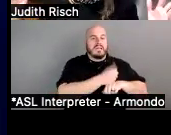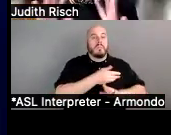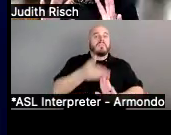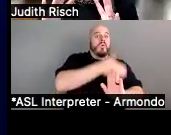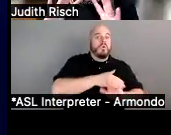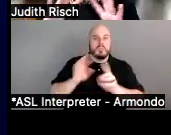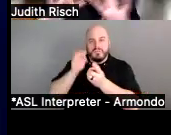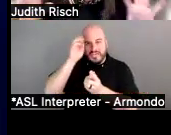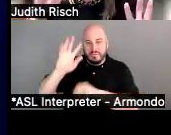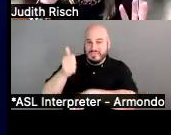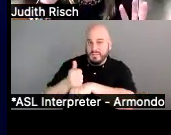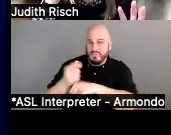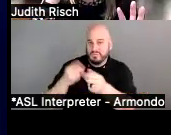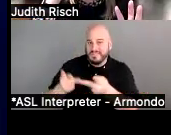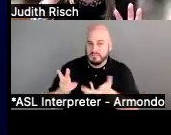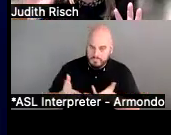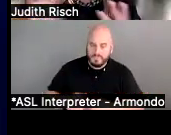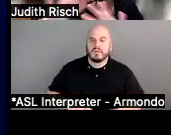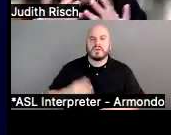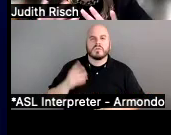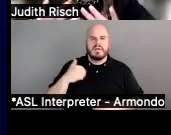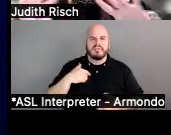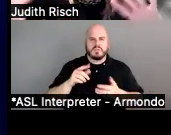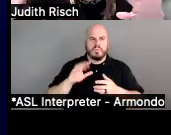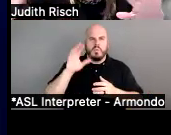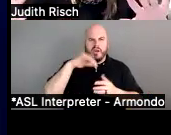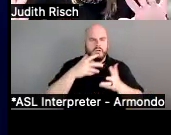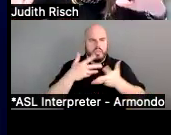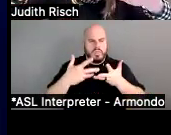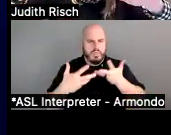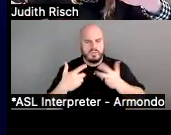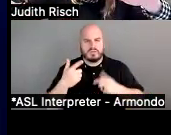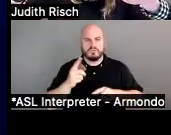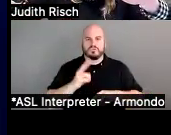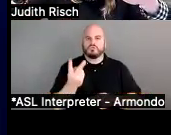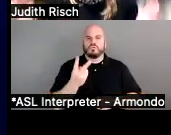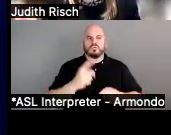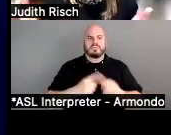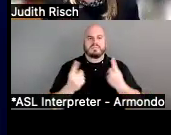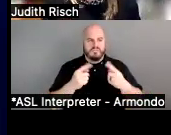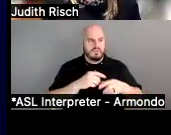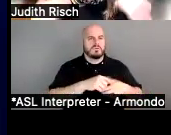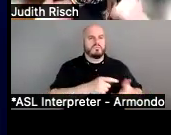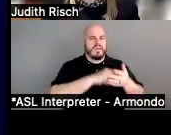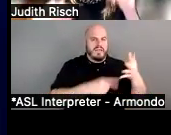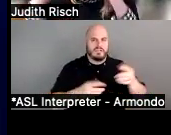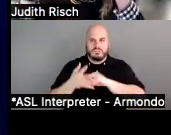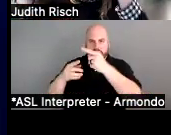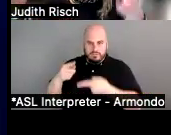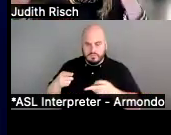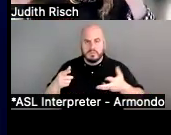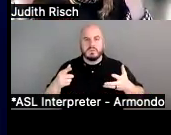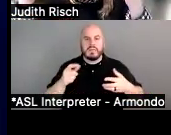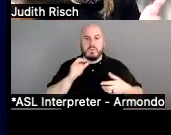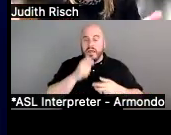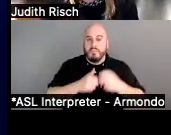so that's why there's this weird discord now, because there are actually two different regulations. That wasn't an issue until now because